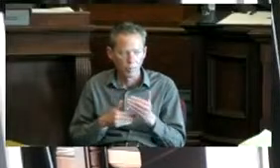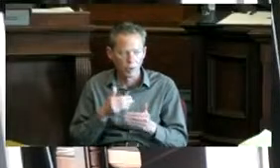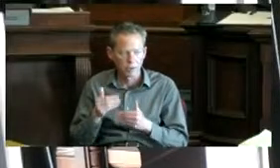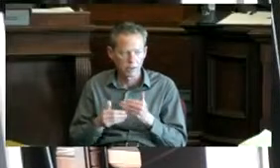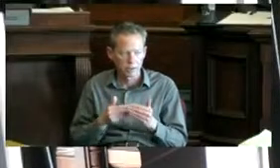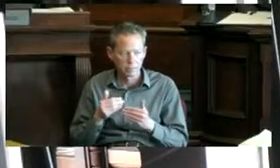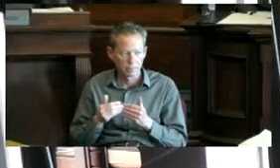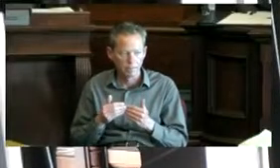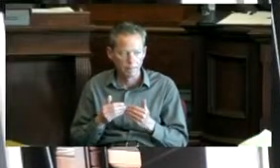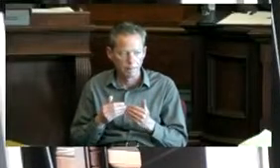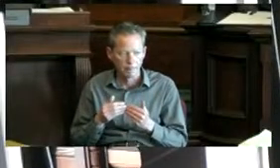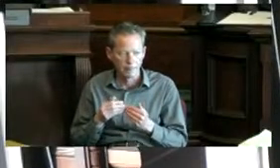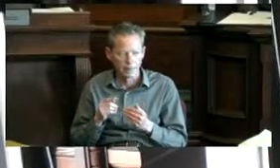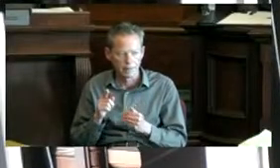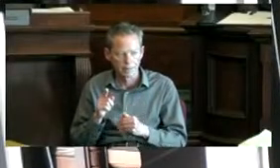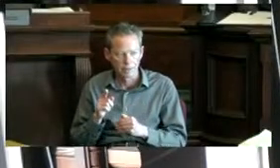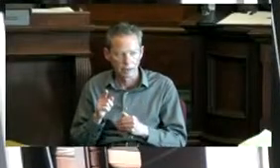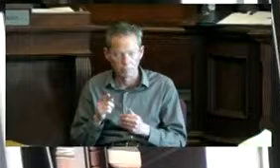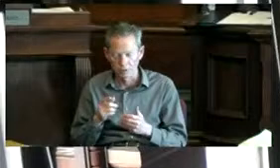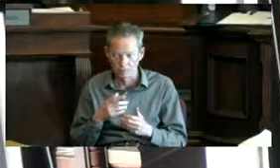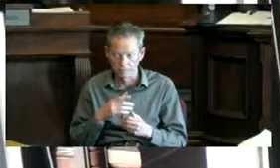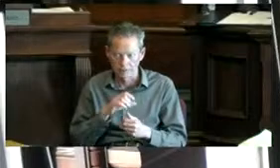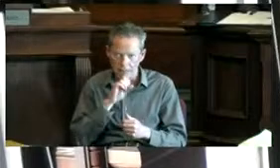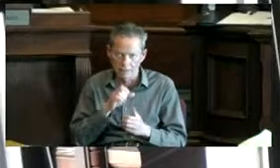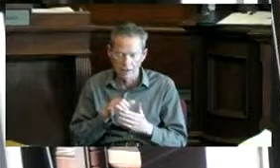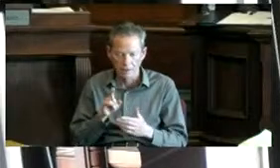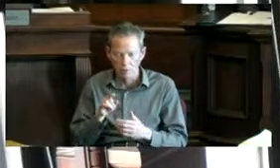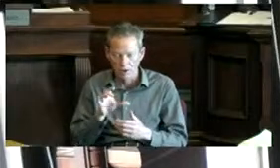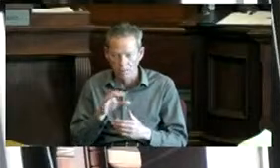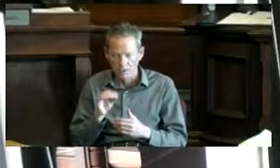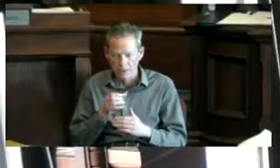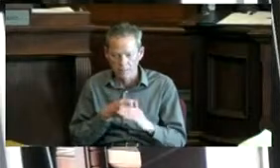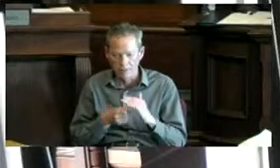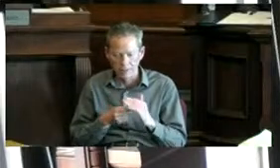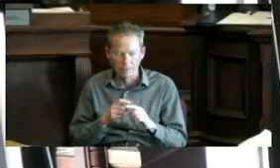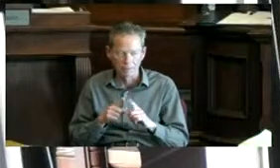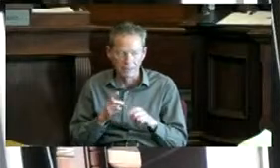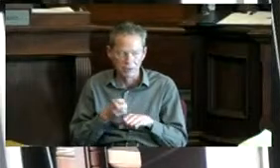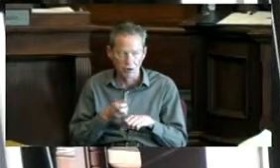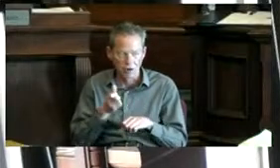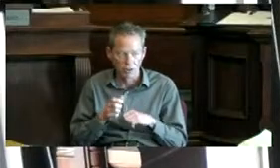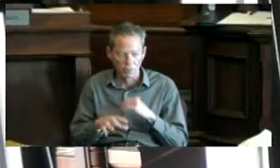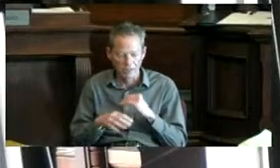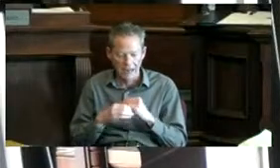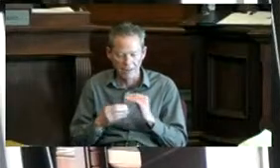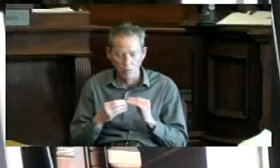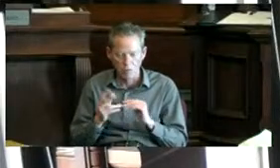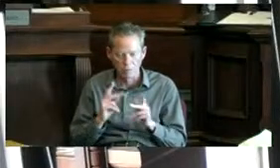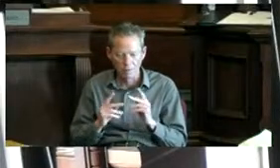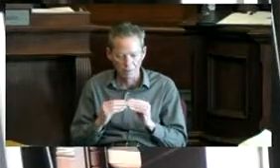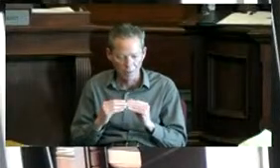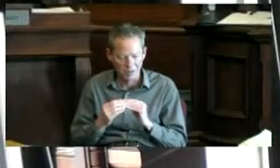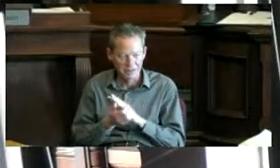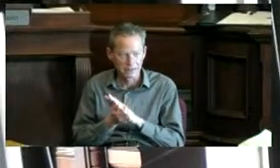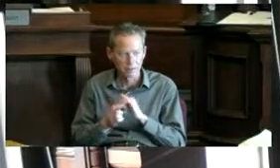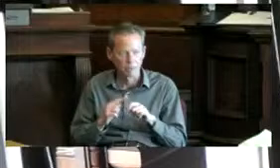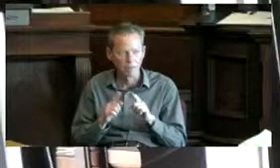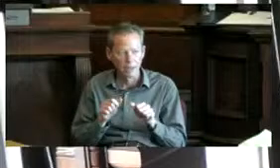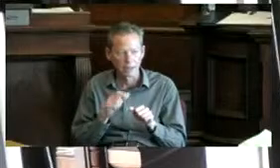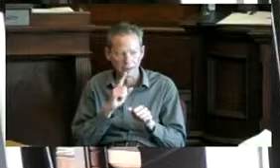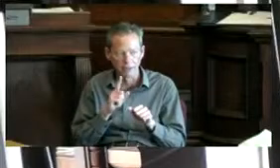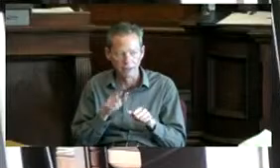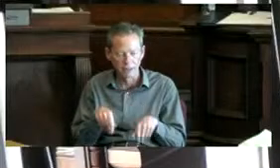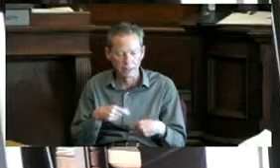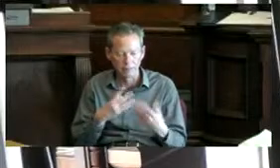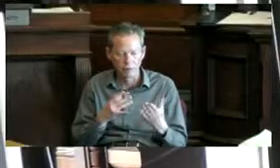I'd love to have that 100% placement rate like we do okay. with the job. So it gets harder as we keep adding more people with new skills, but no, we can definitely get that to